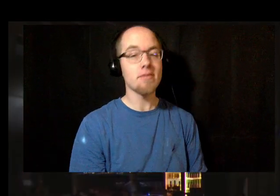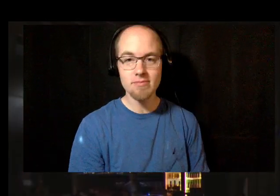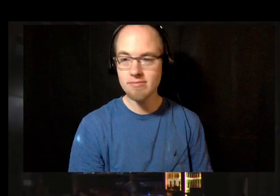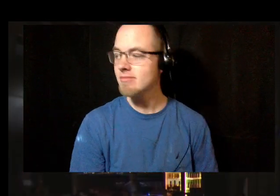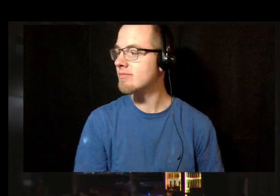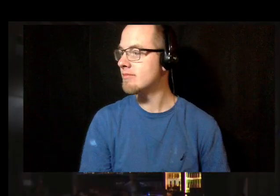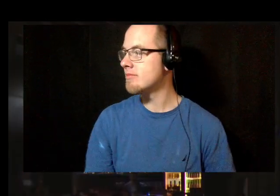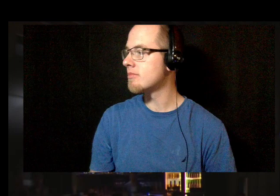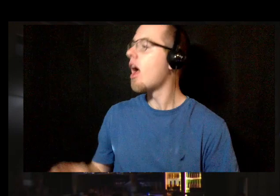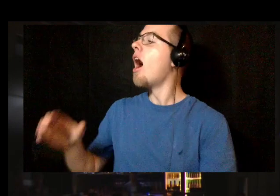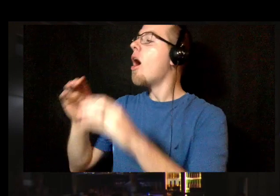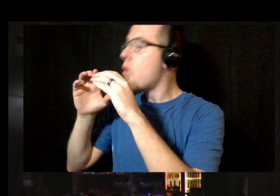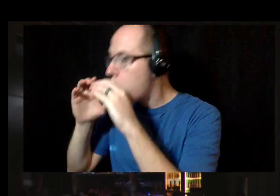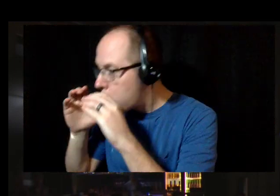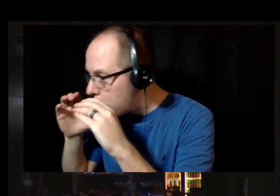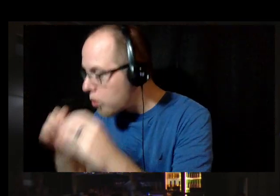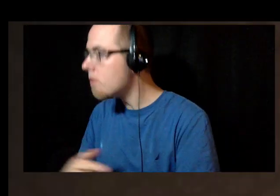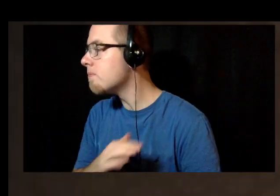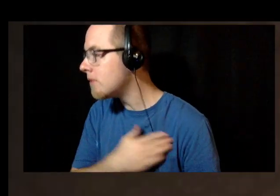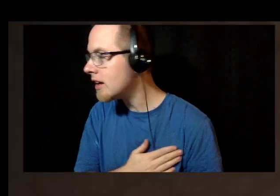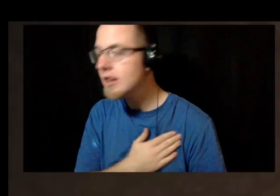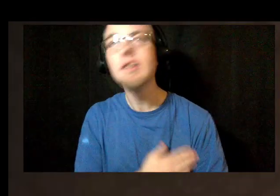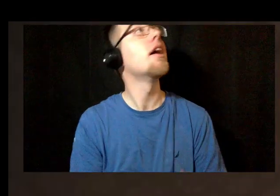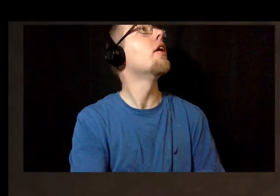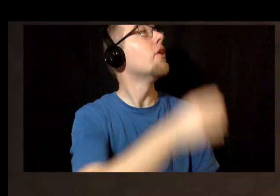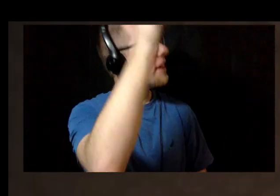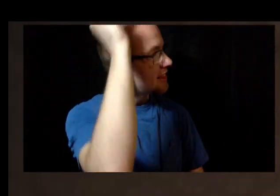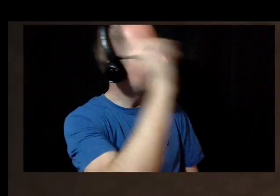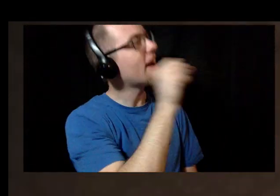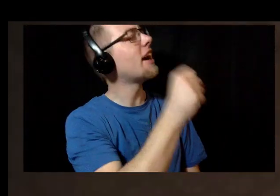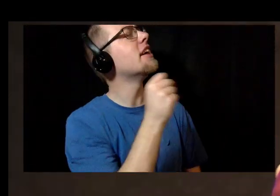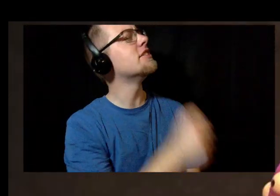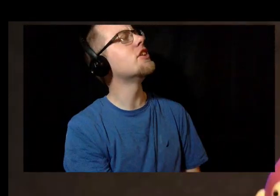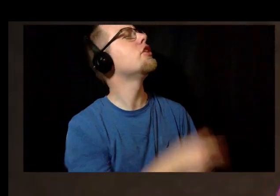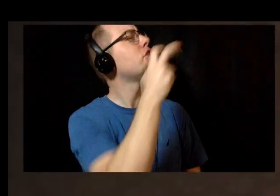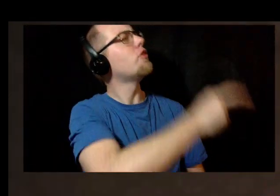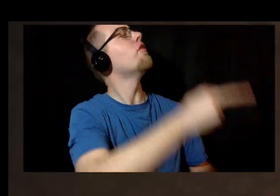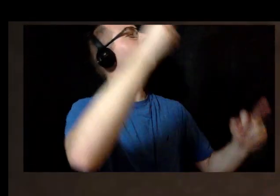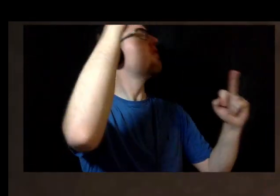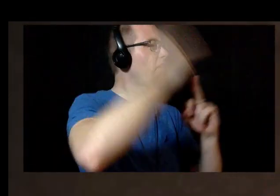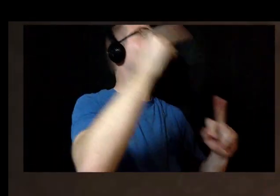One long breath into the bag, please, sir. Yes, I will, you fucking